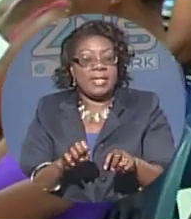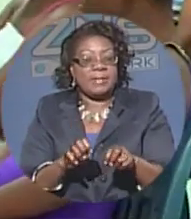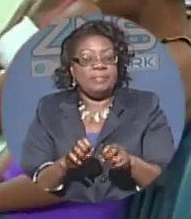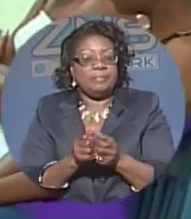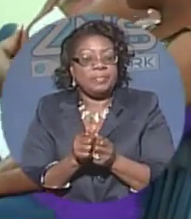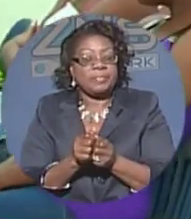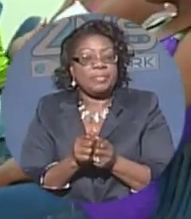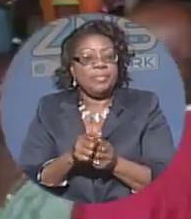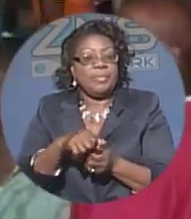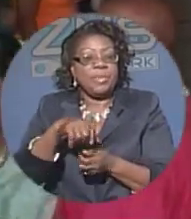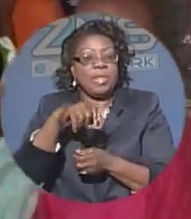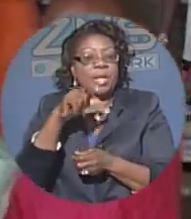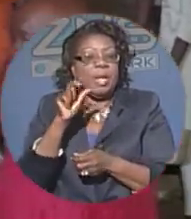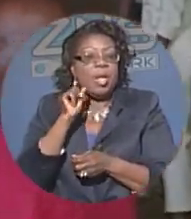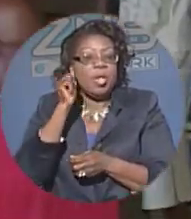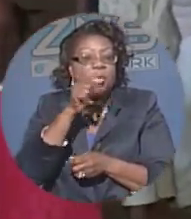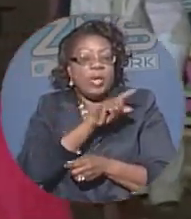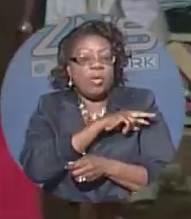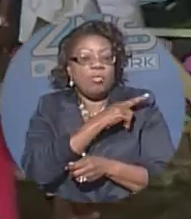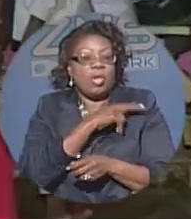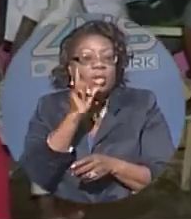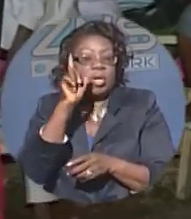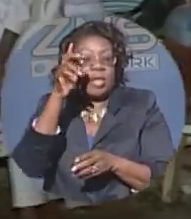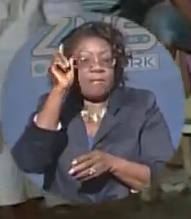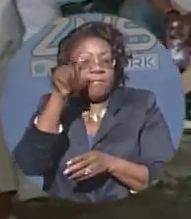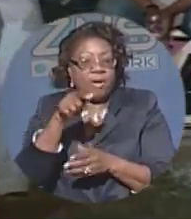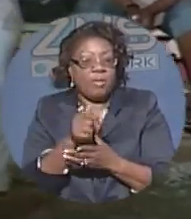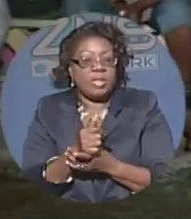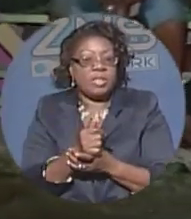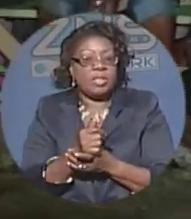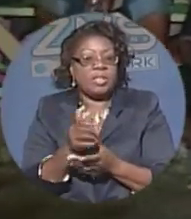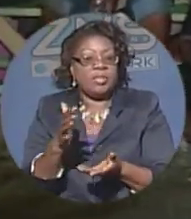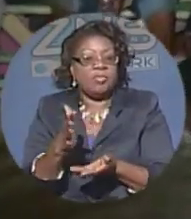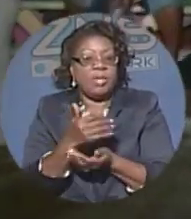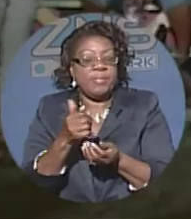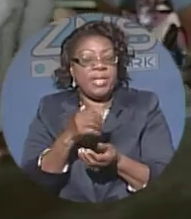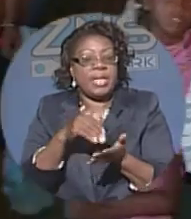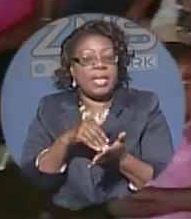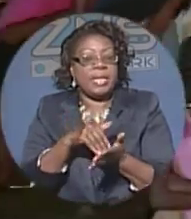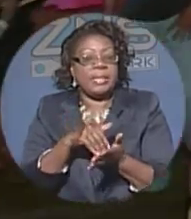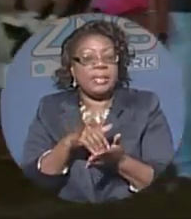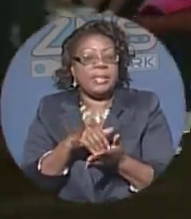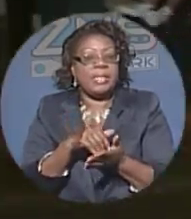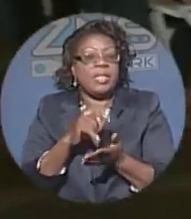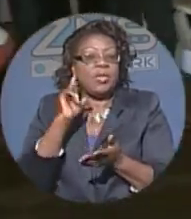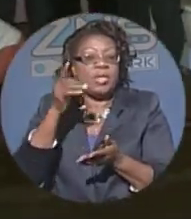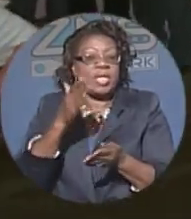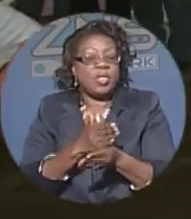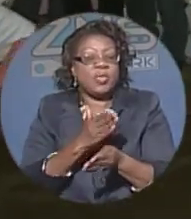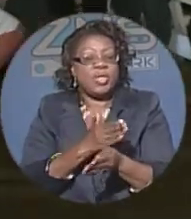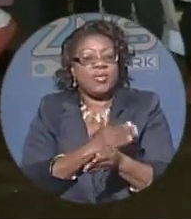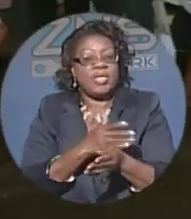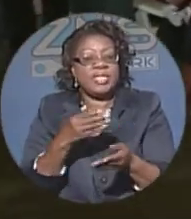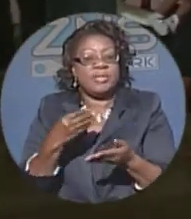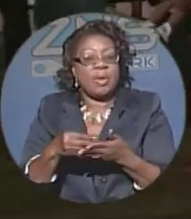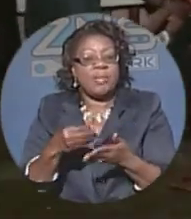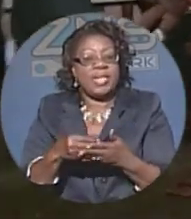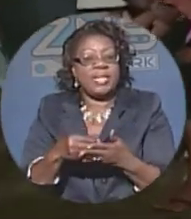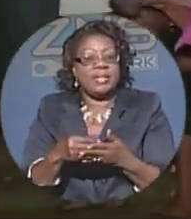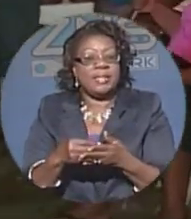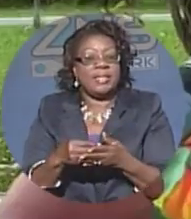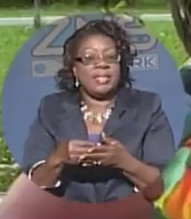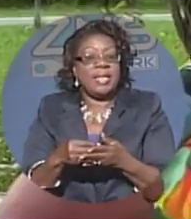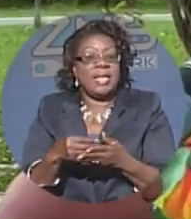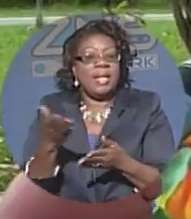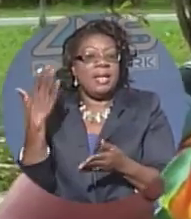stall owner Lorraine Rule, she's looking forward to reaping the benefits once again. Yes, you're looking to increase your profits from last year to this year?